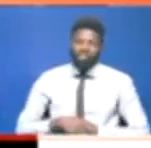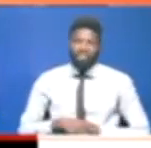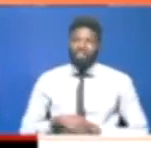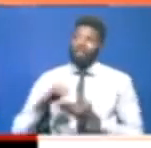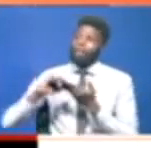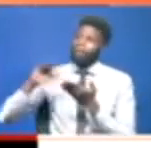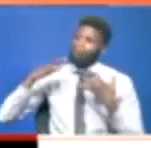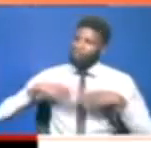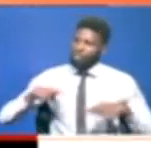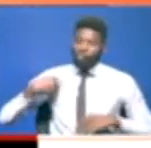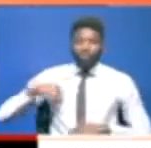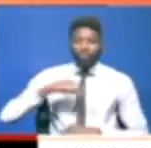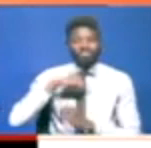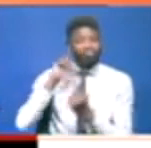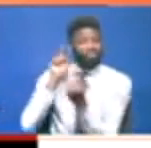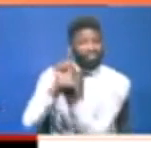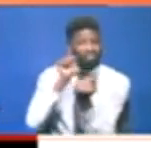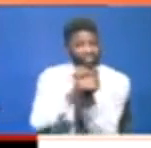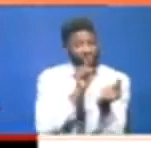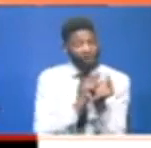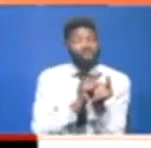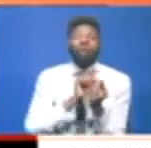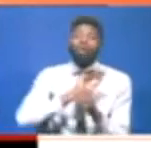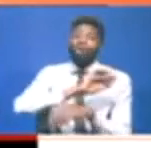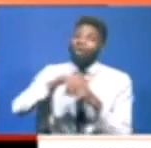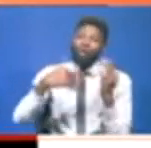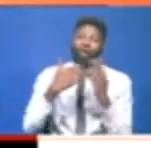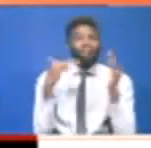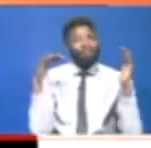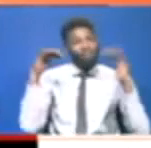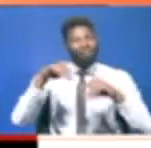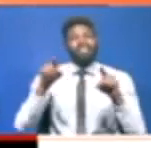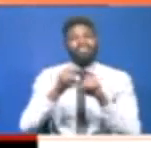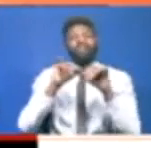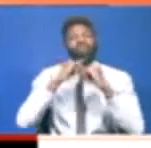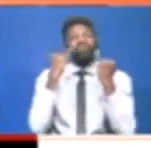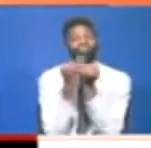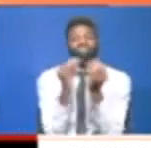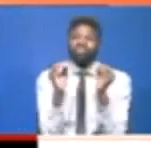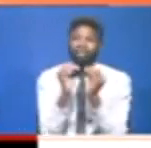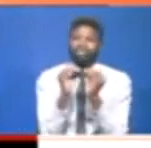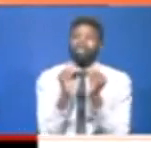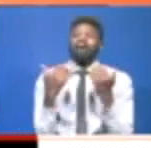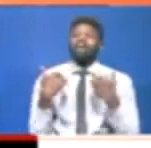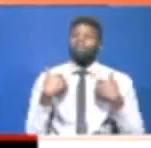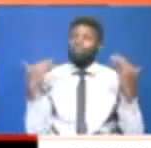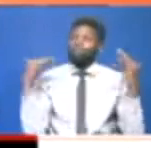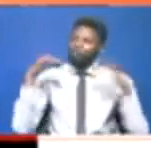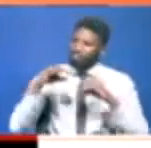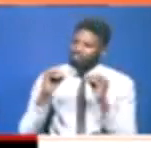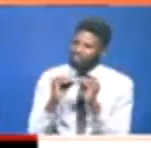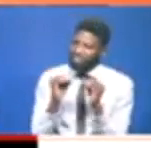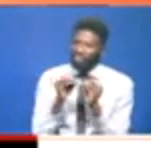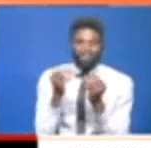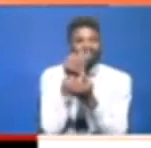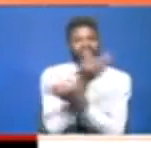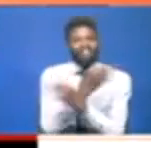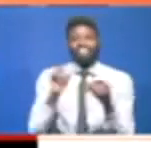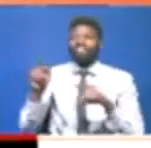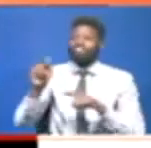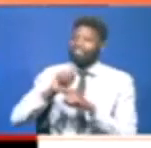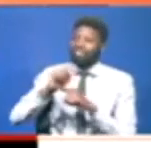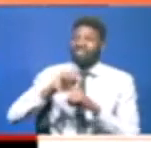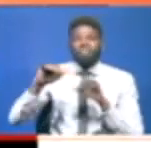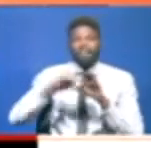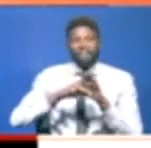that we meet, in fact, all the forums that we meet as an institute, we have the conferences, we meet them for these free trainings on member education